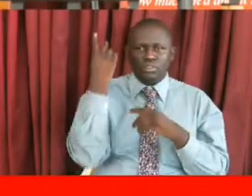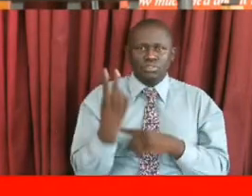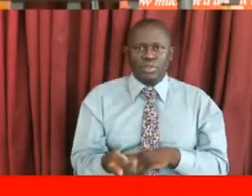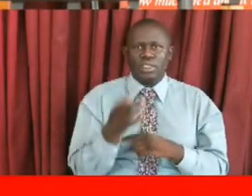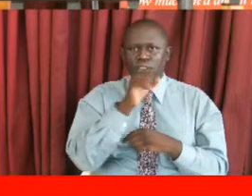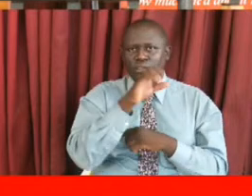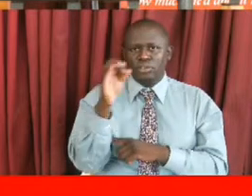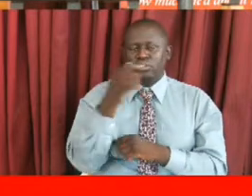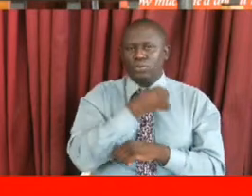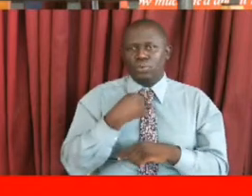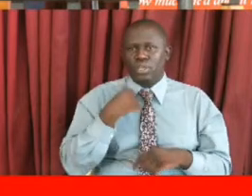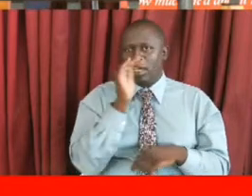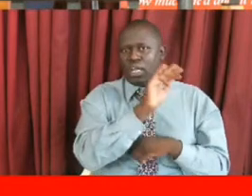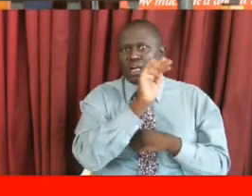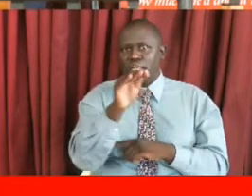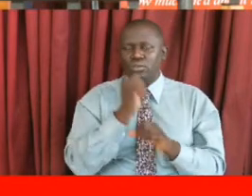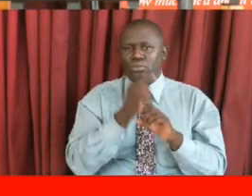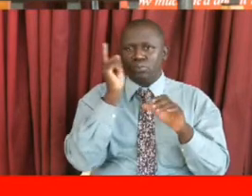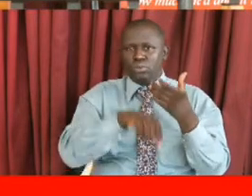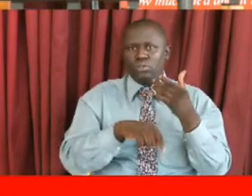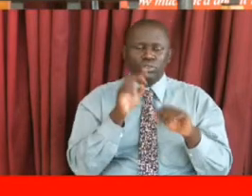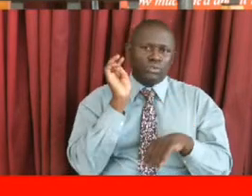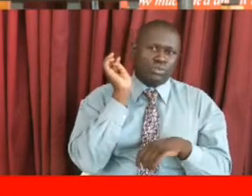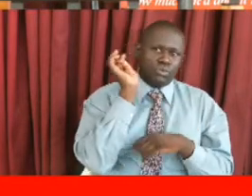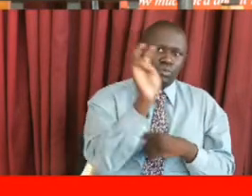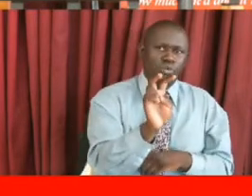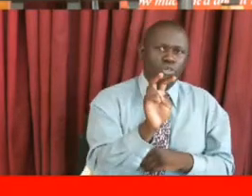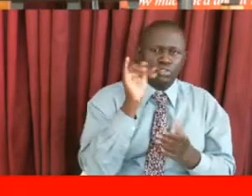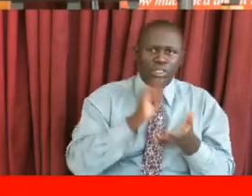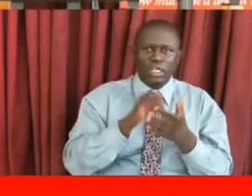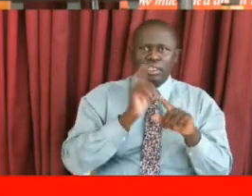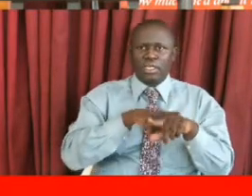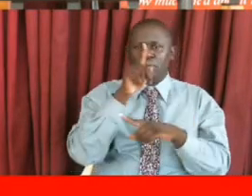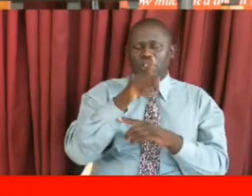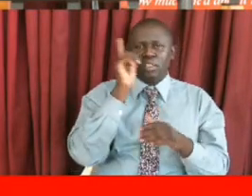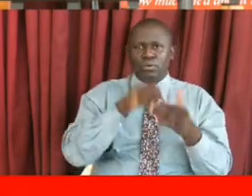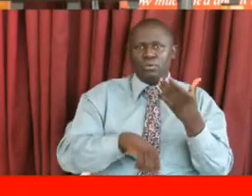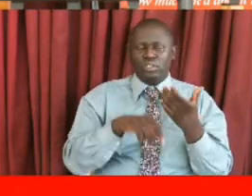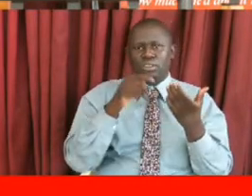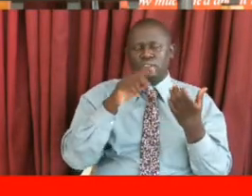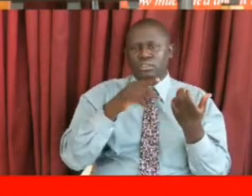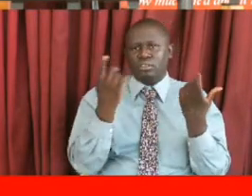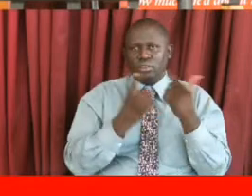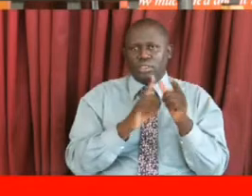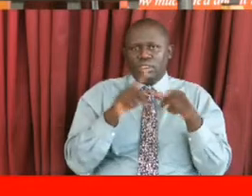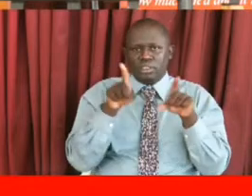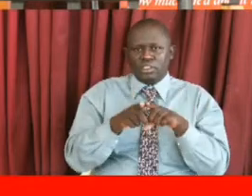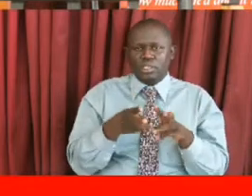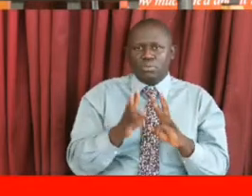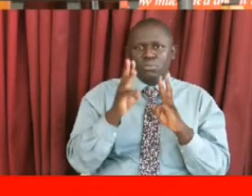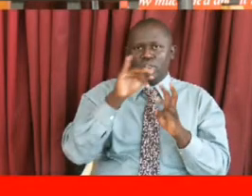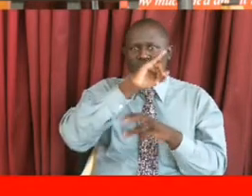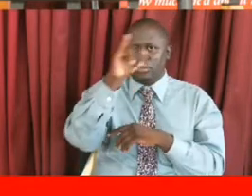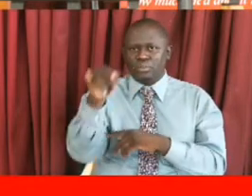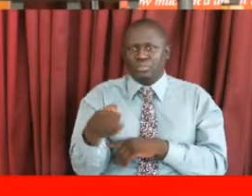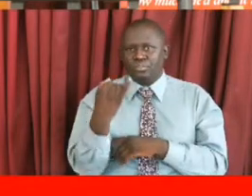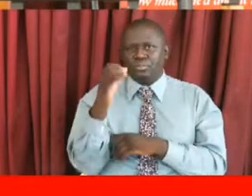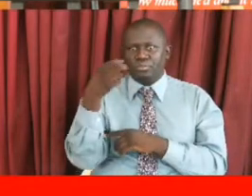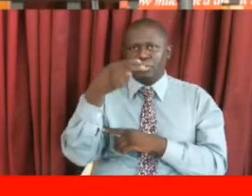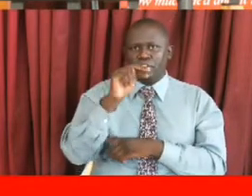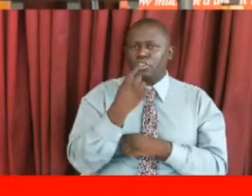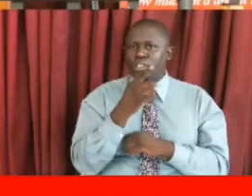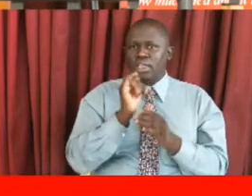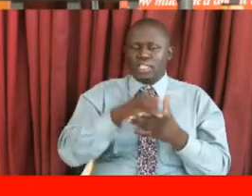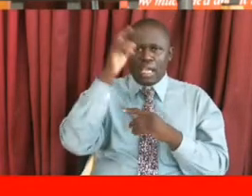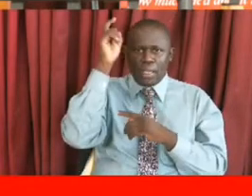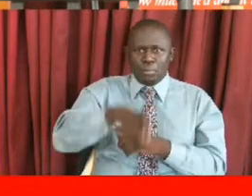so we are told to watch for that when this F out then like John say I must